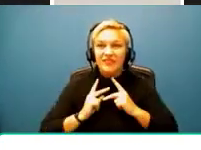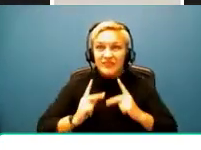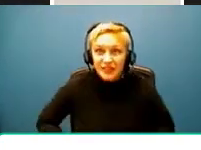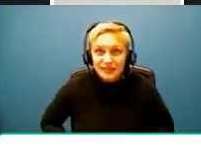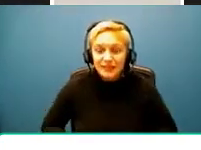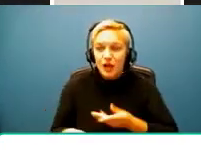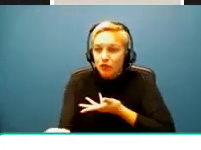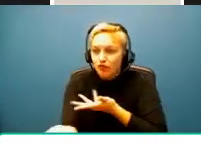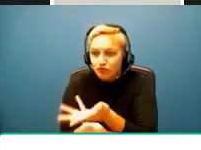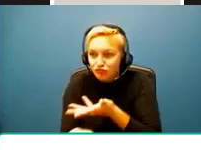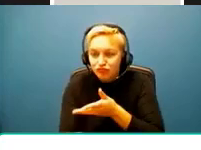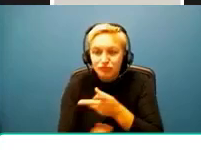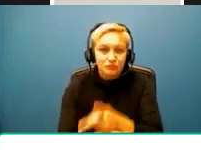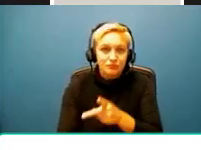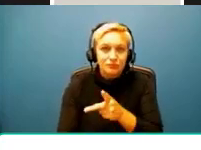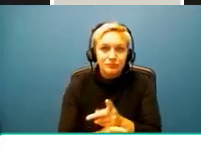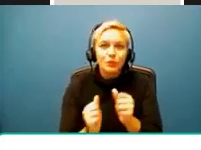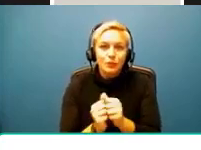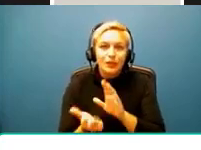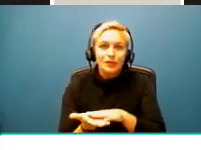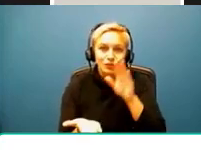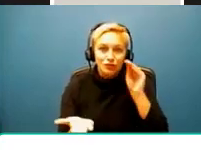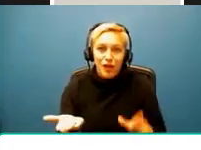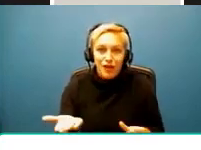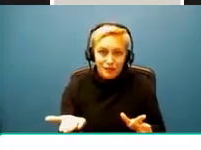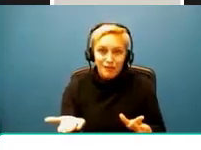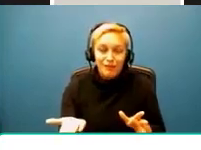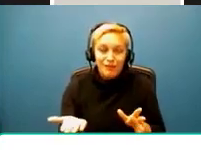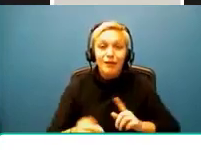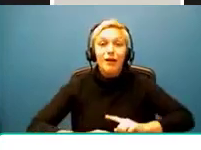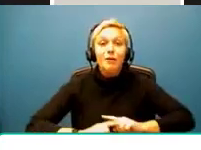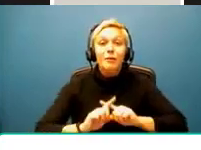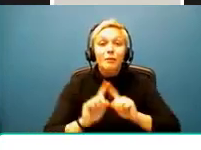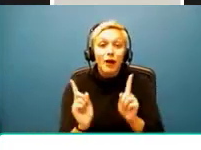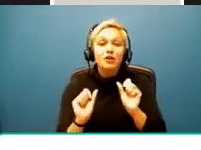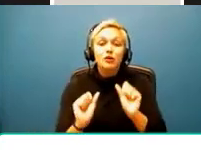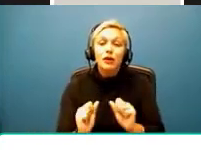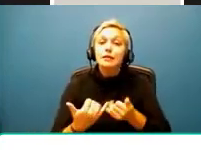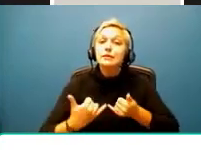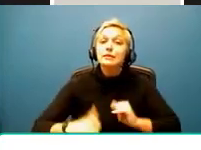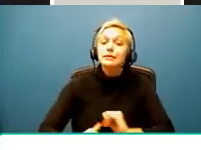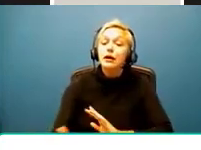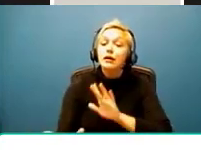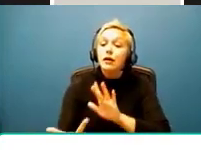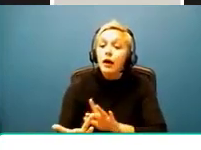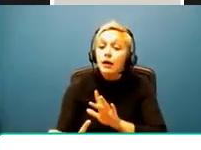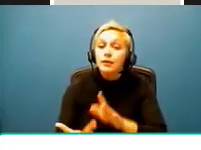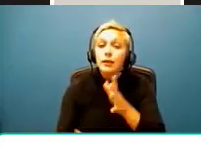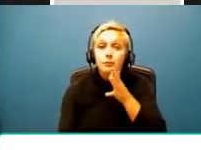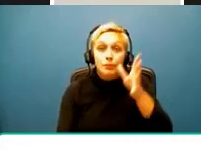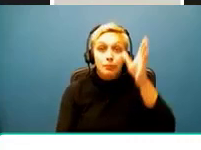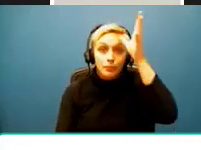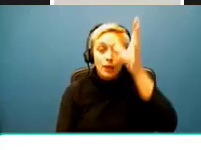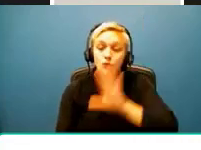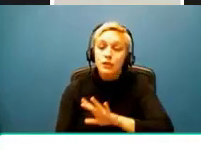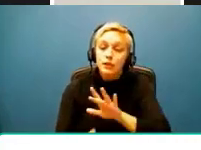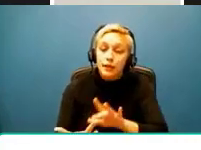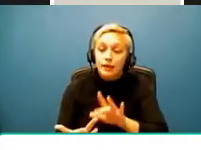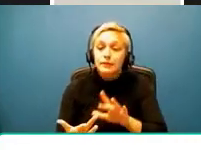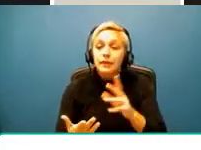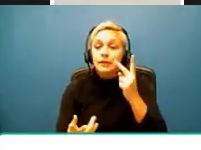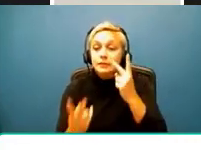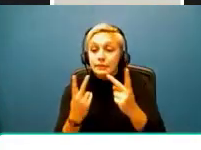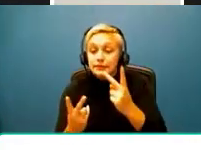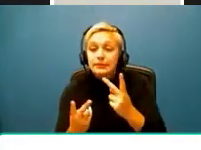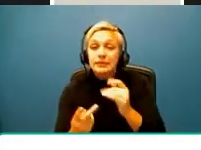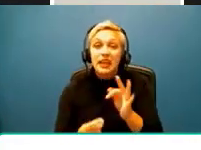care to student, but you're still going to be connecting with that parent, finding out if there's